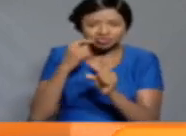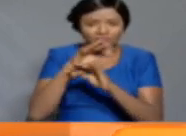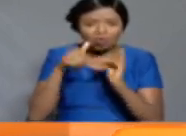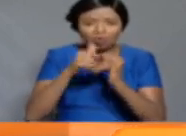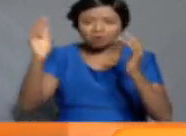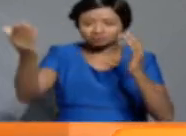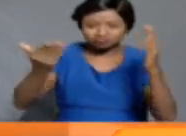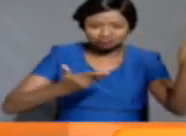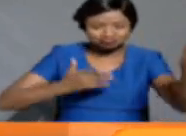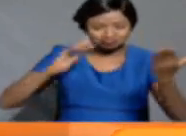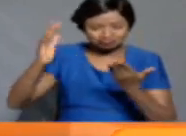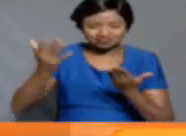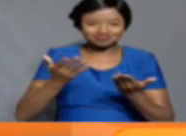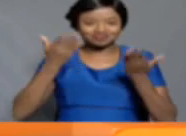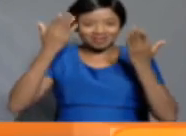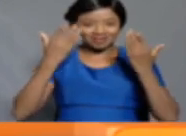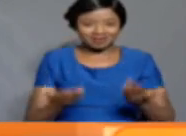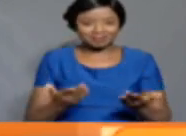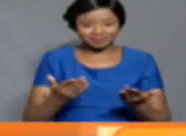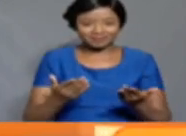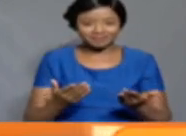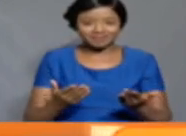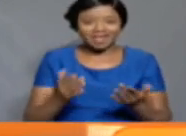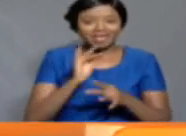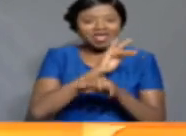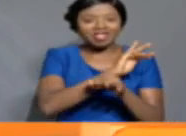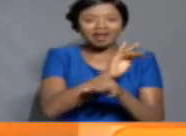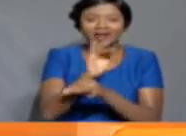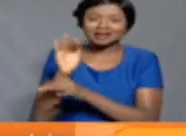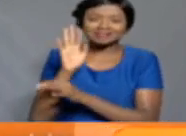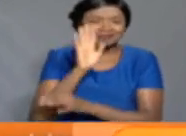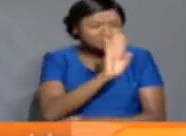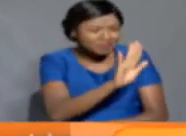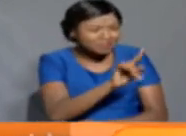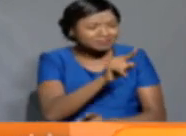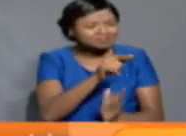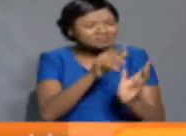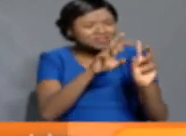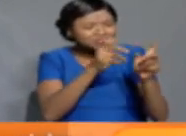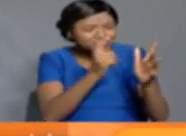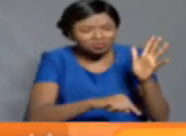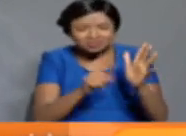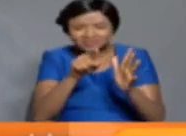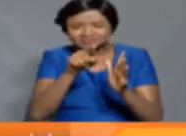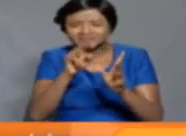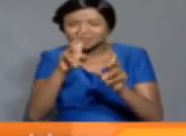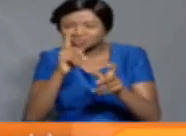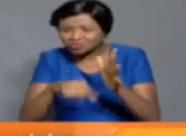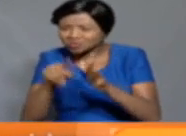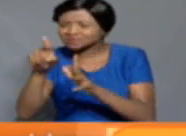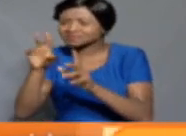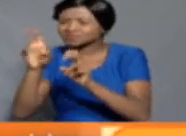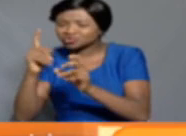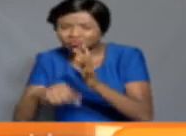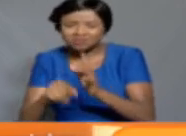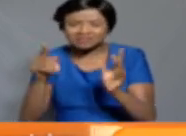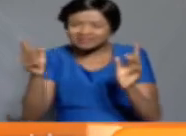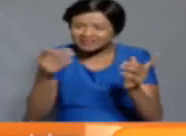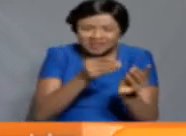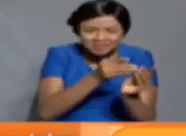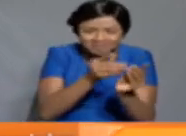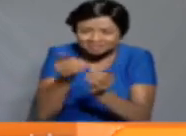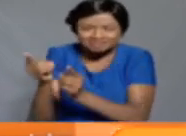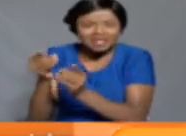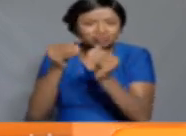probably donate this one and ask each one of them, what are your issues? How do we resolve these issues? Otherwise, we may end up with